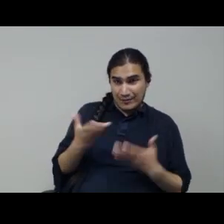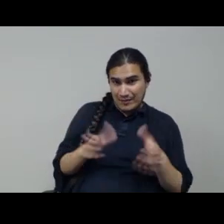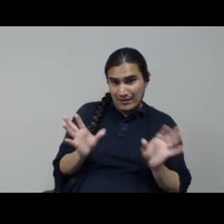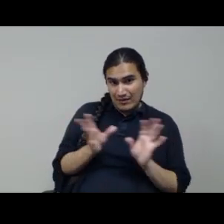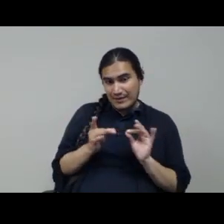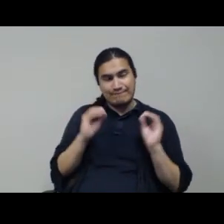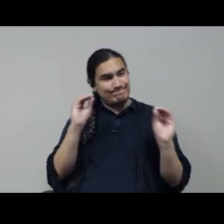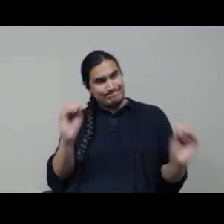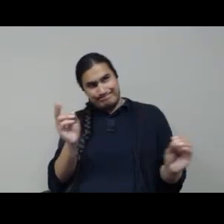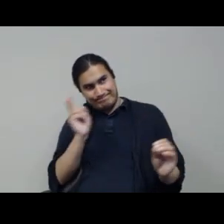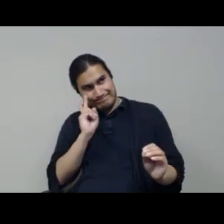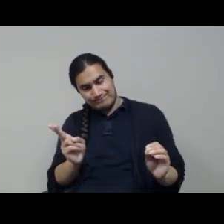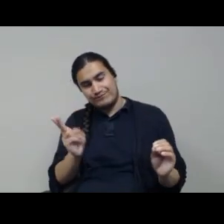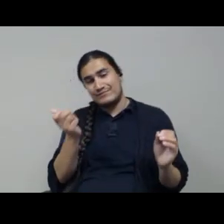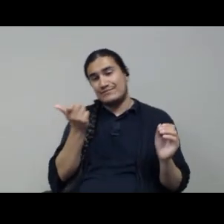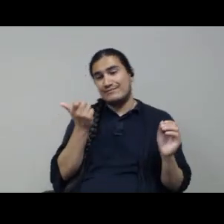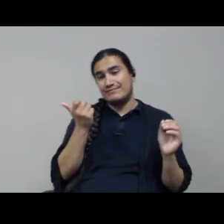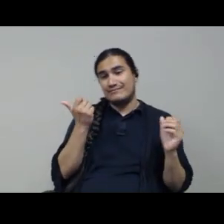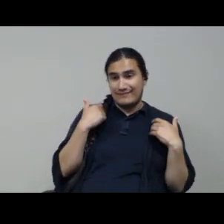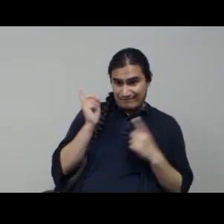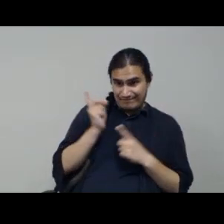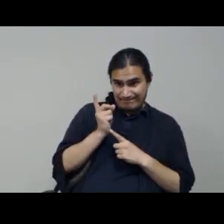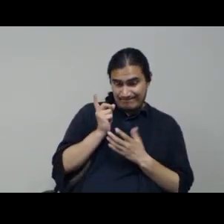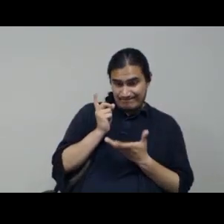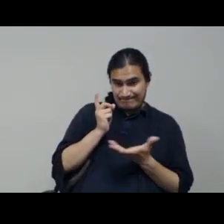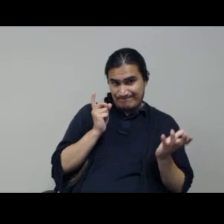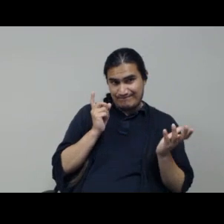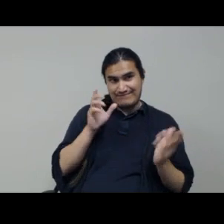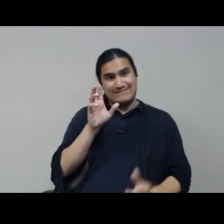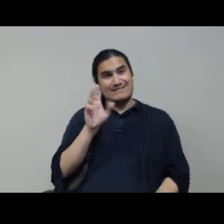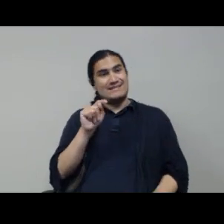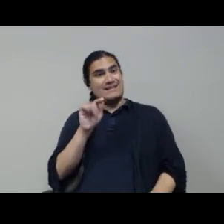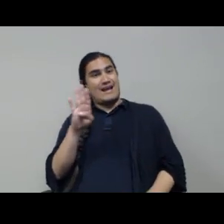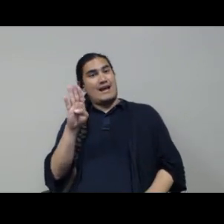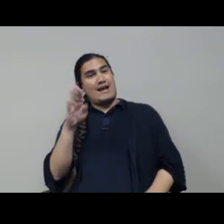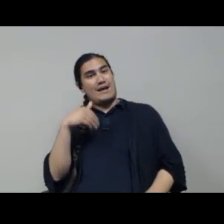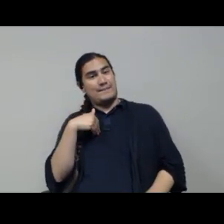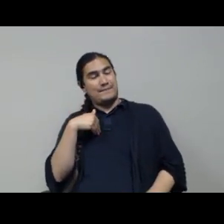Thank you. Thank you. Do I have a second? Tabellone.